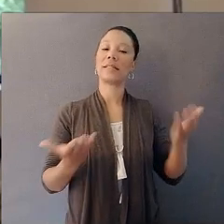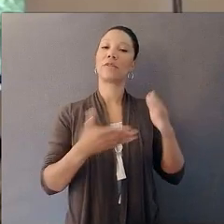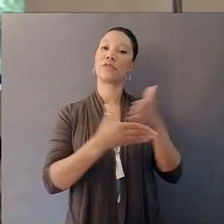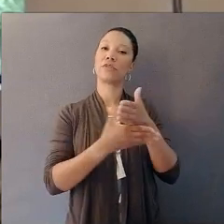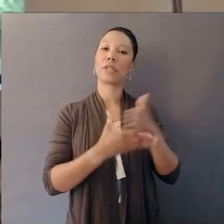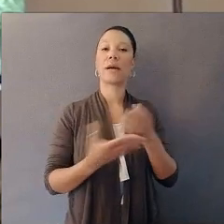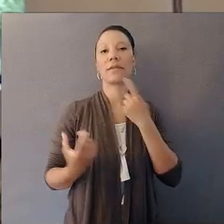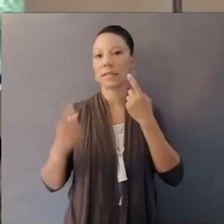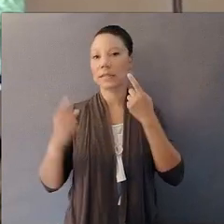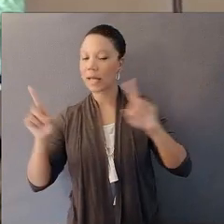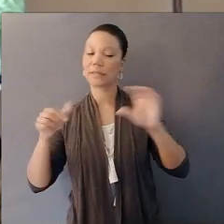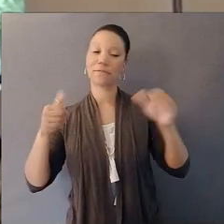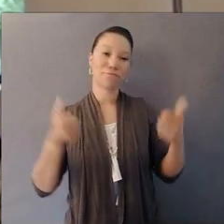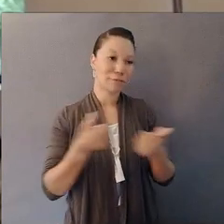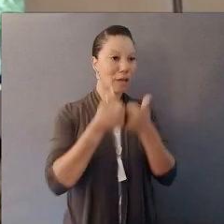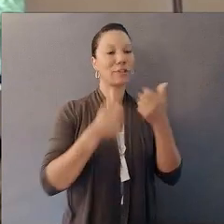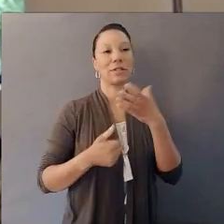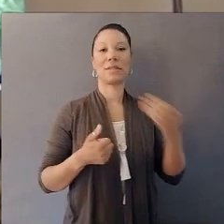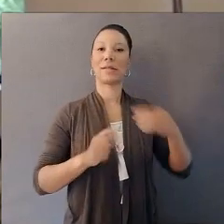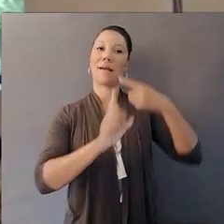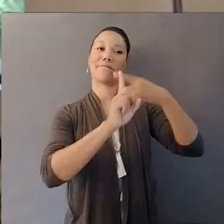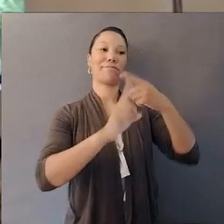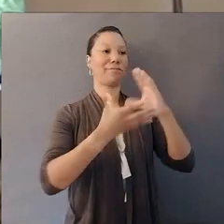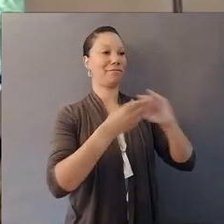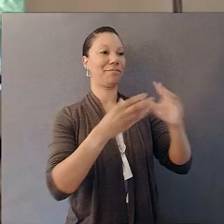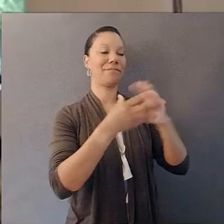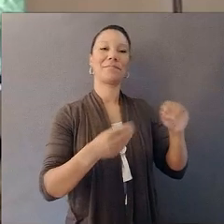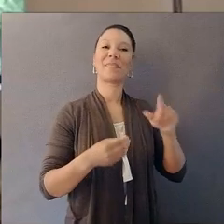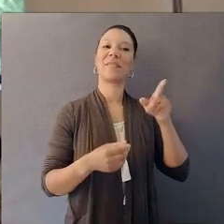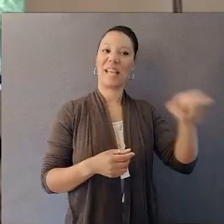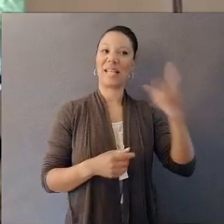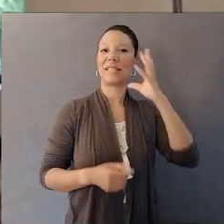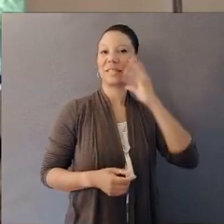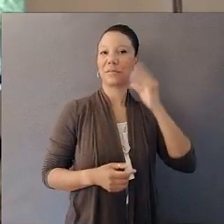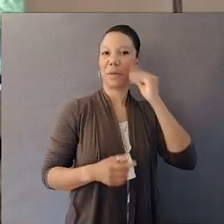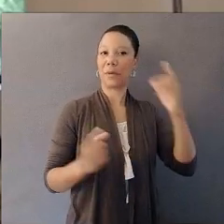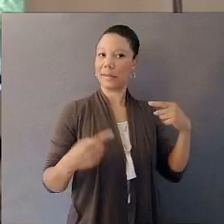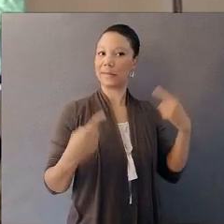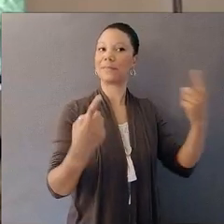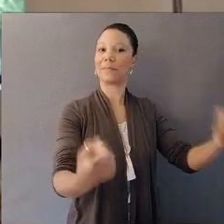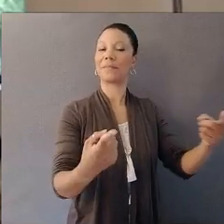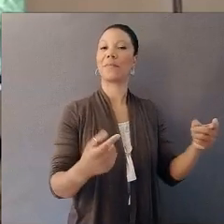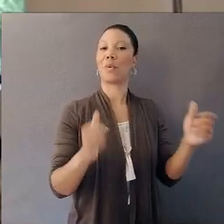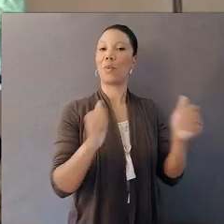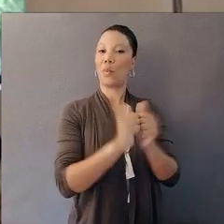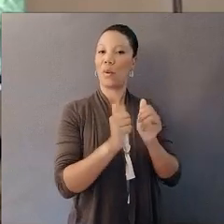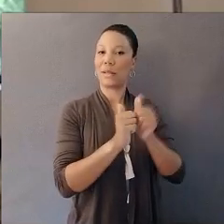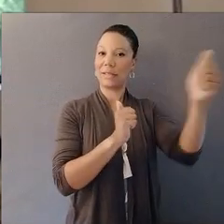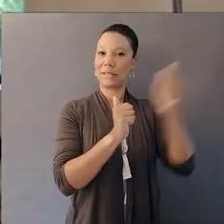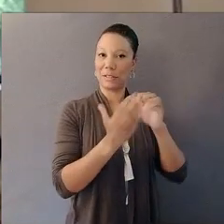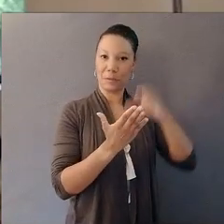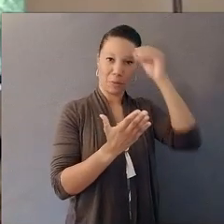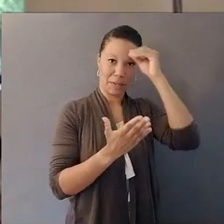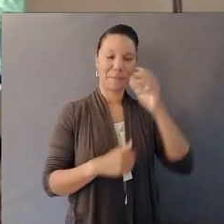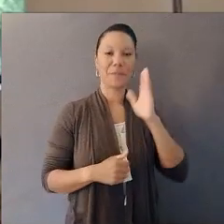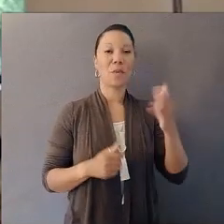the challenges, and some of the bright spots that he has been going through with his distance learning. So we're going to start with a little bit